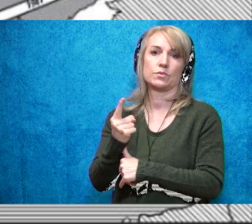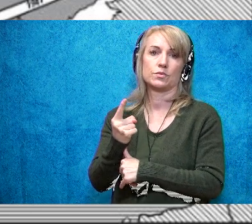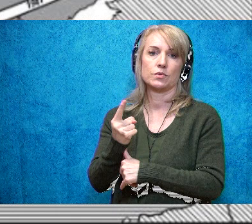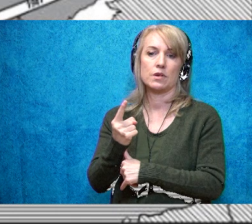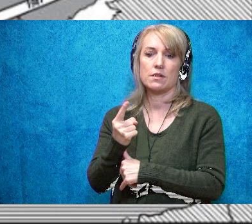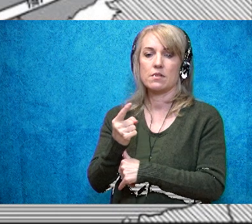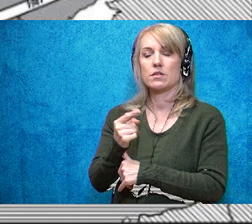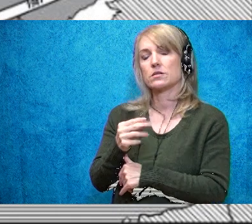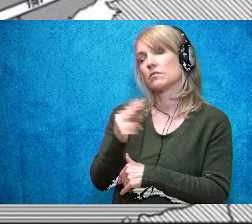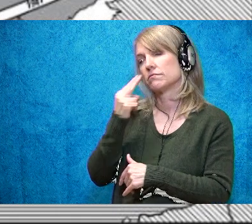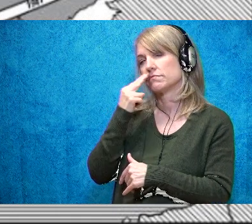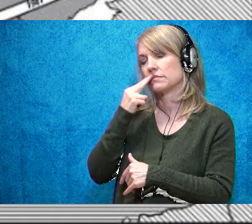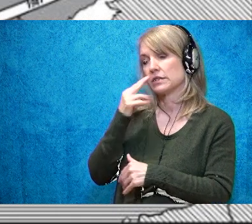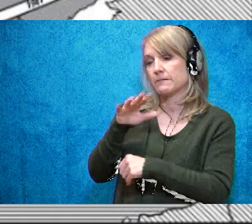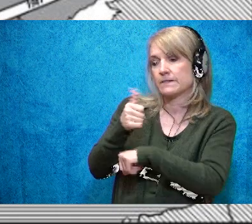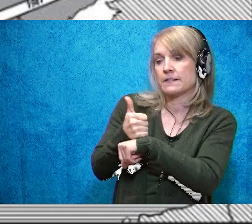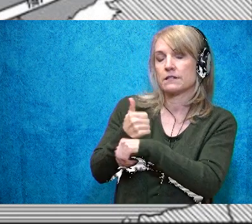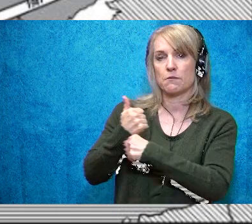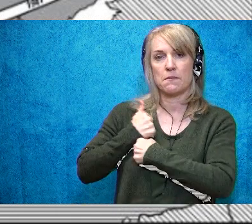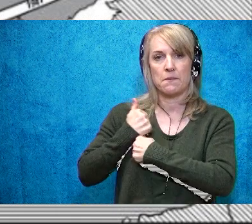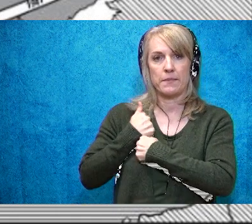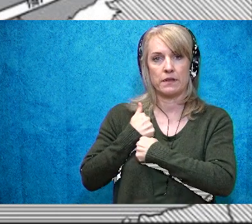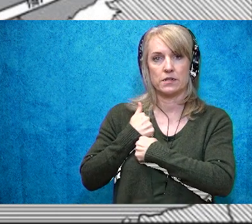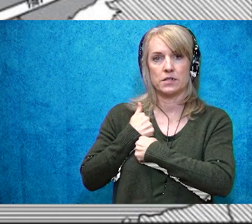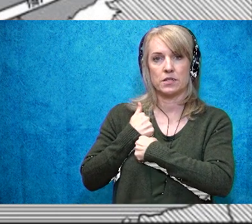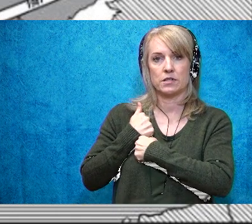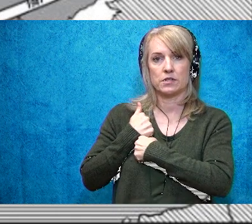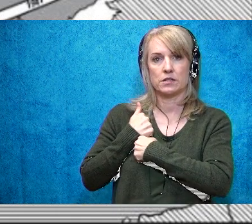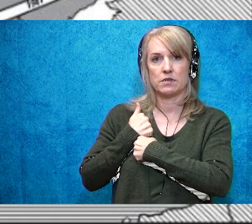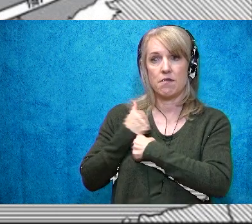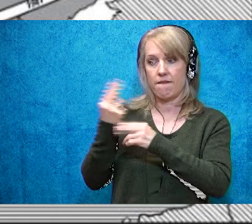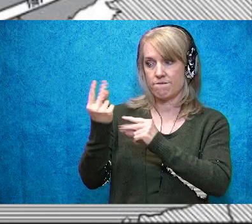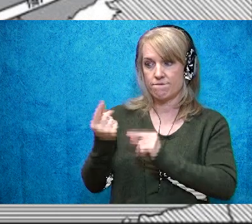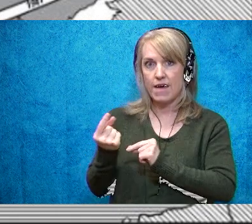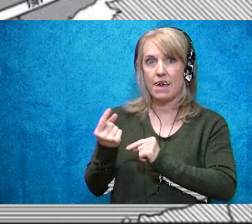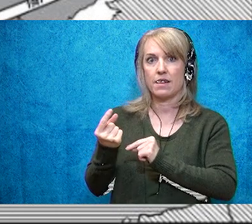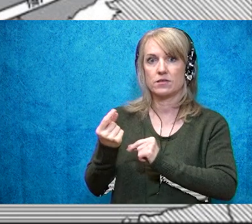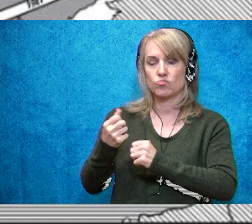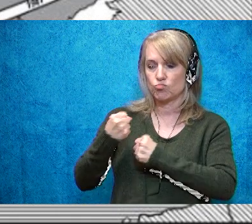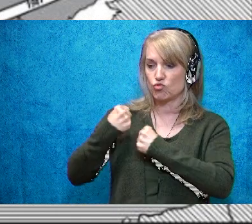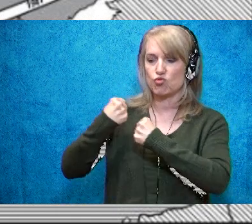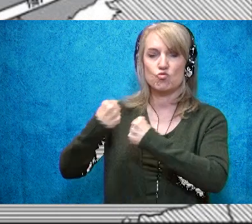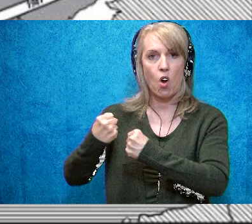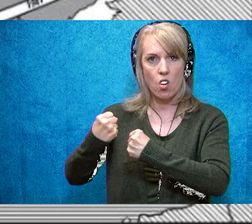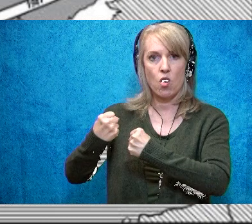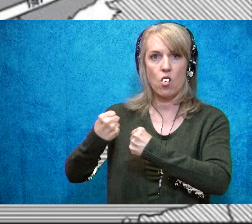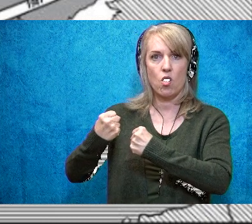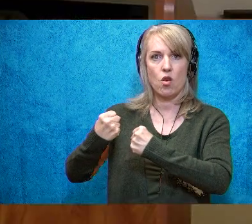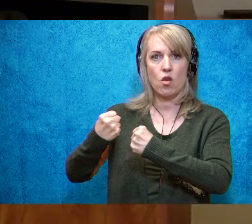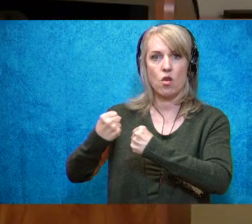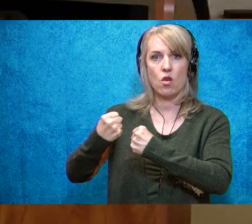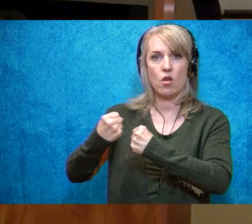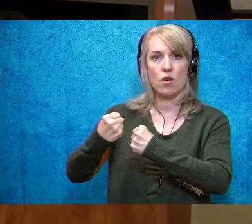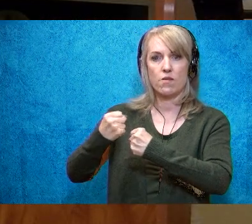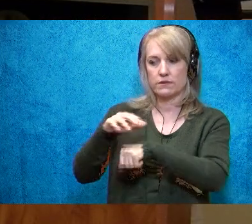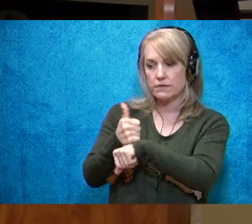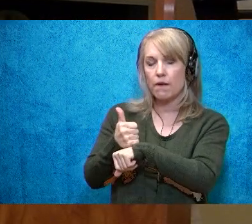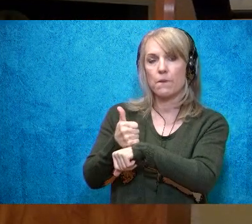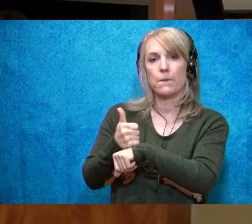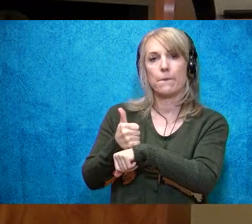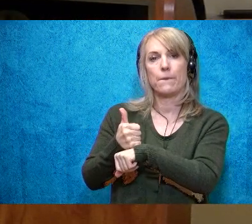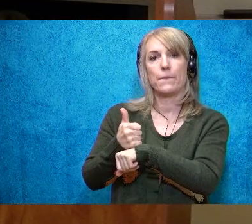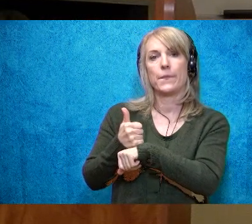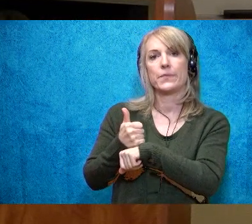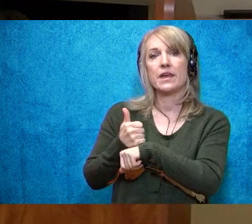He builds this military, and he builds it quickly, and he builds it as strong as he can, and he believes that he's going